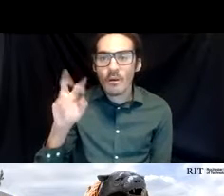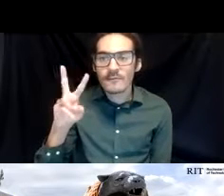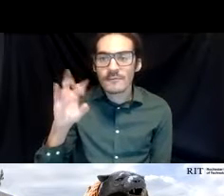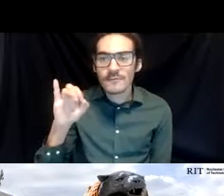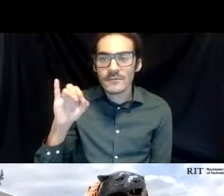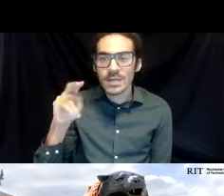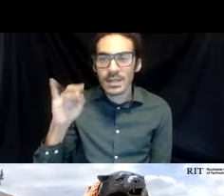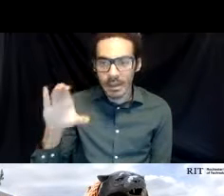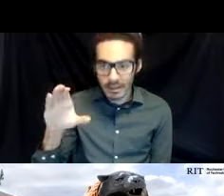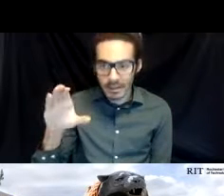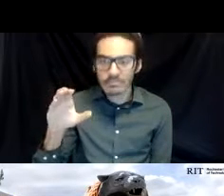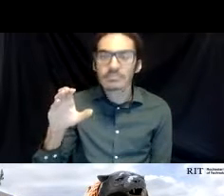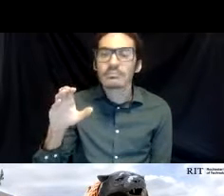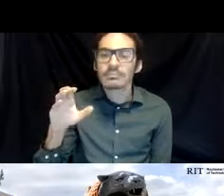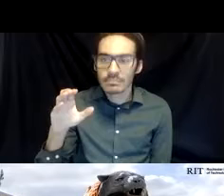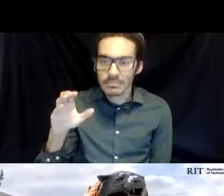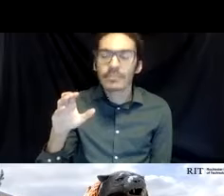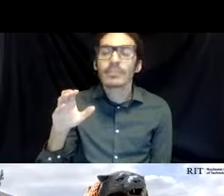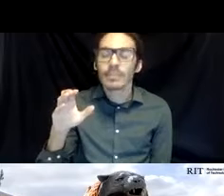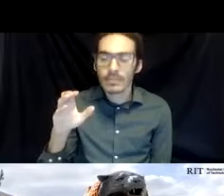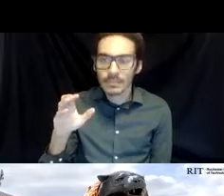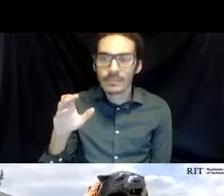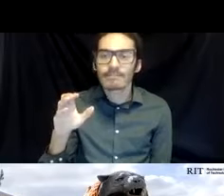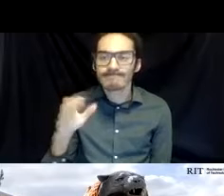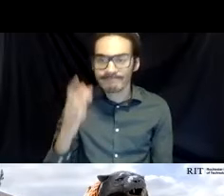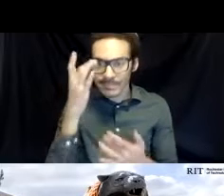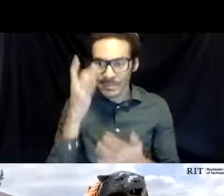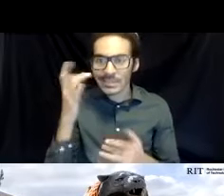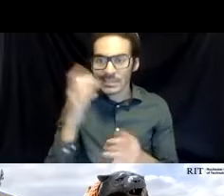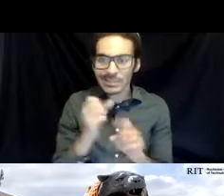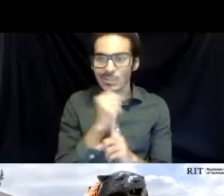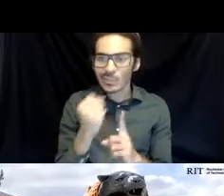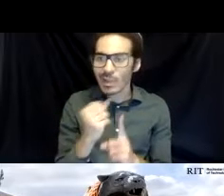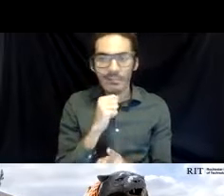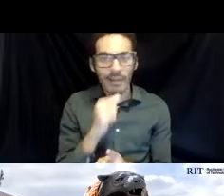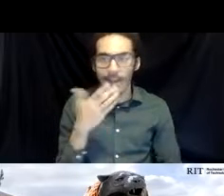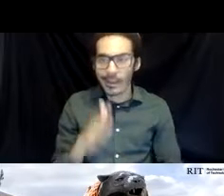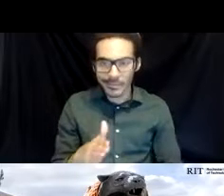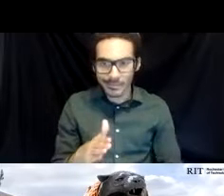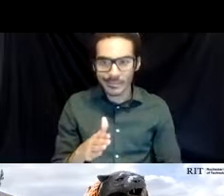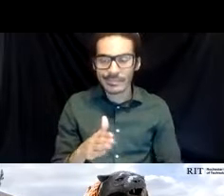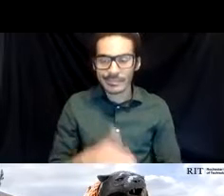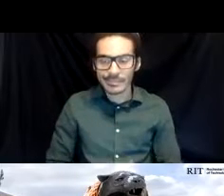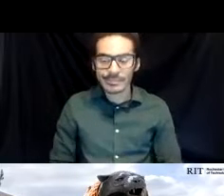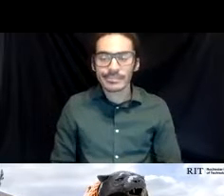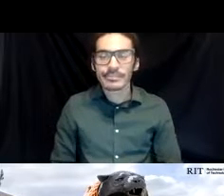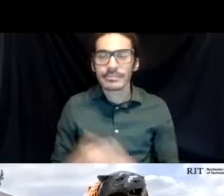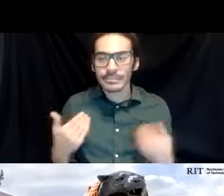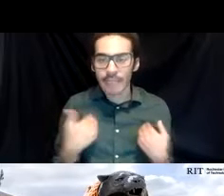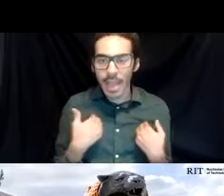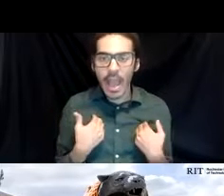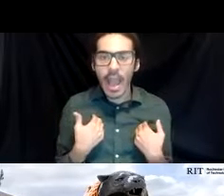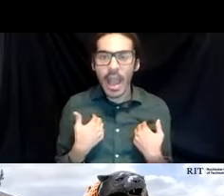the epidemiological situation here is not so bad. We did have a lockdown in